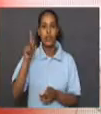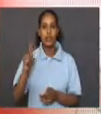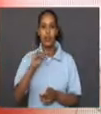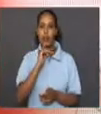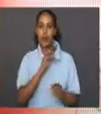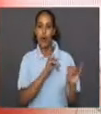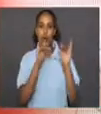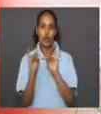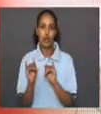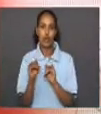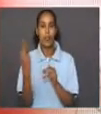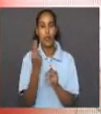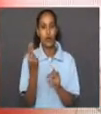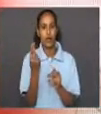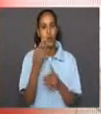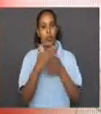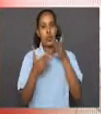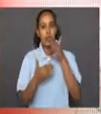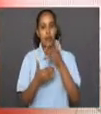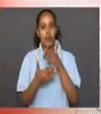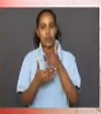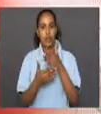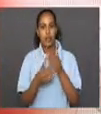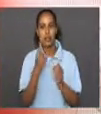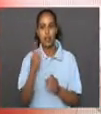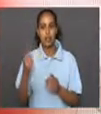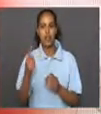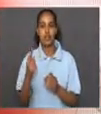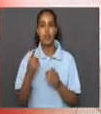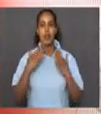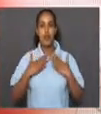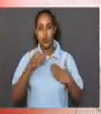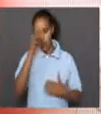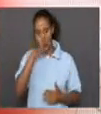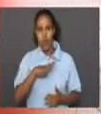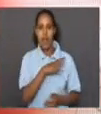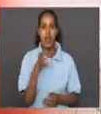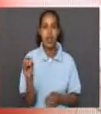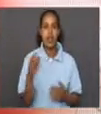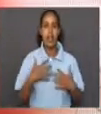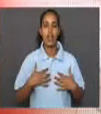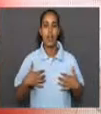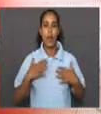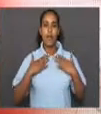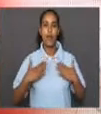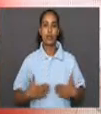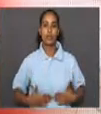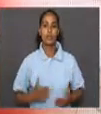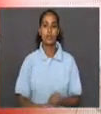Phosphorus is also an important building block of certain parts of human and animal